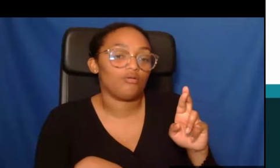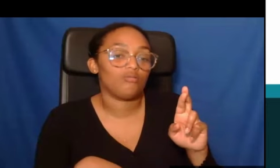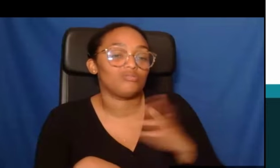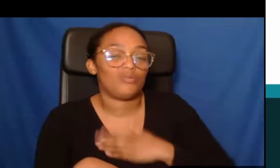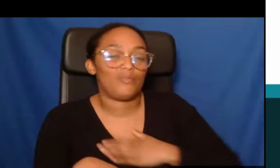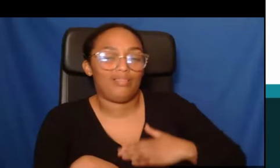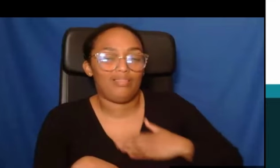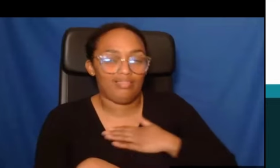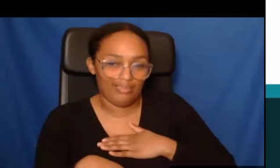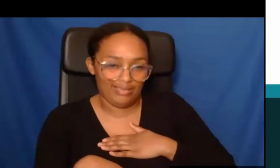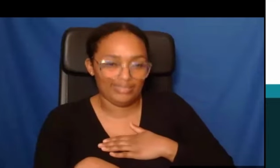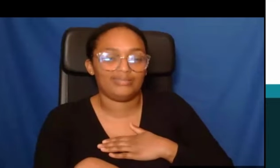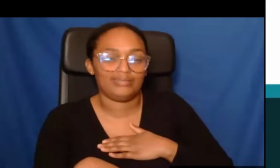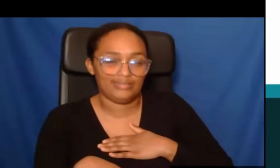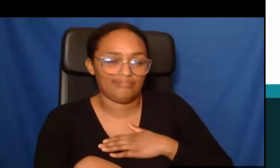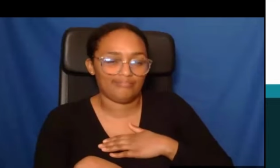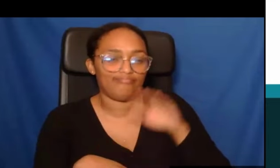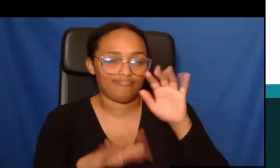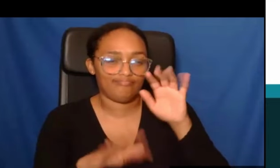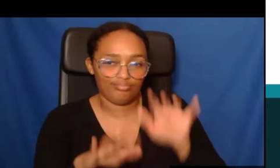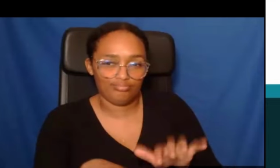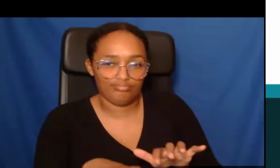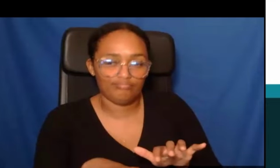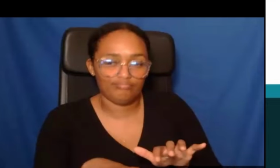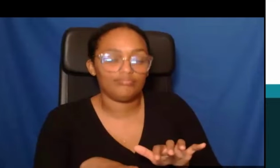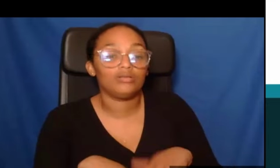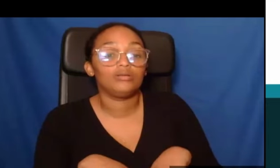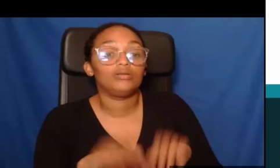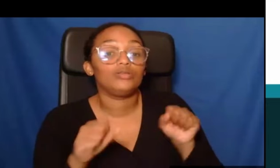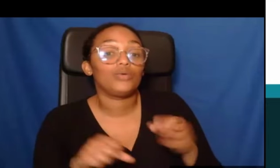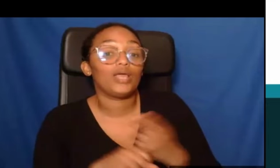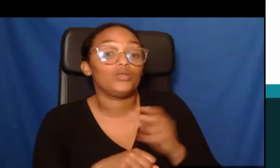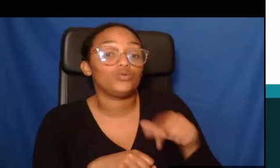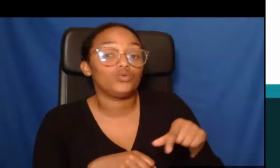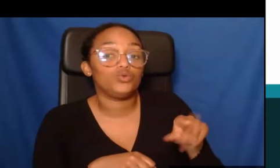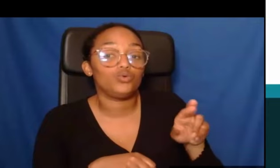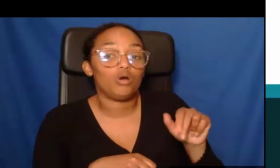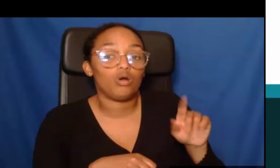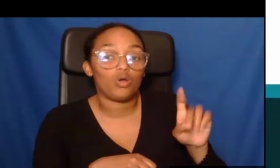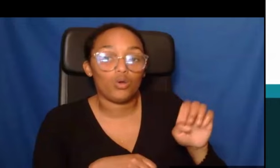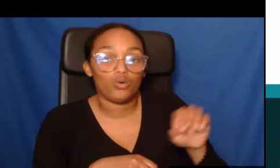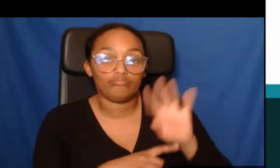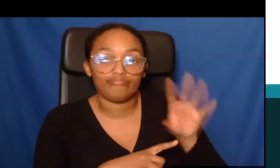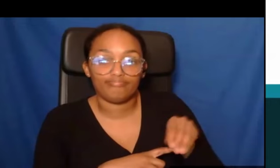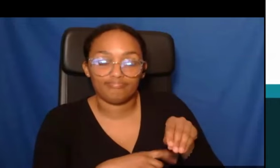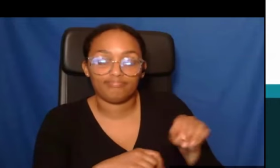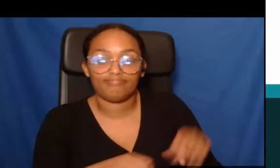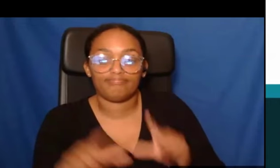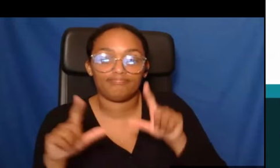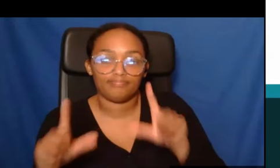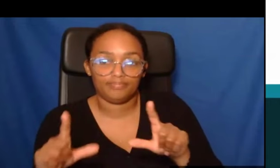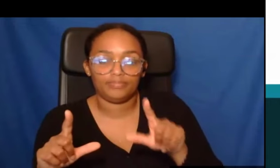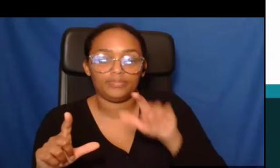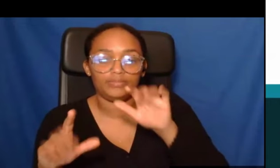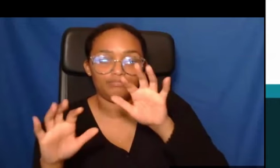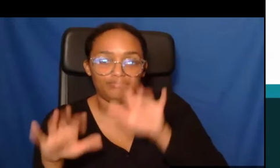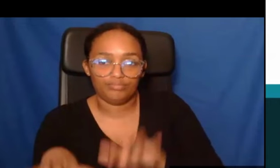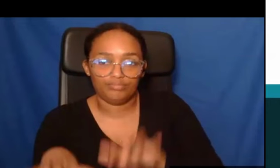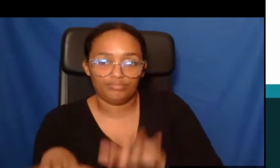satisfaction survey. If you use the QR code, and that'll allow you to do that